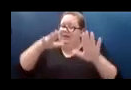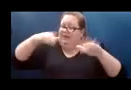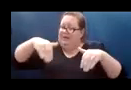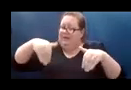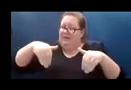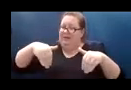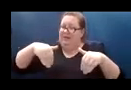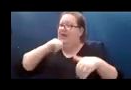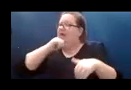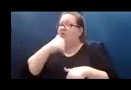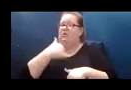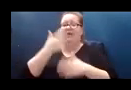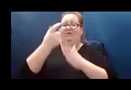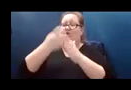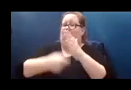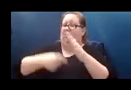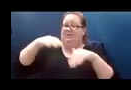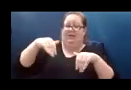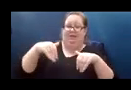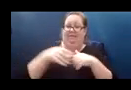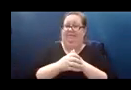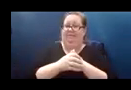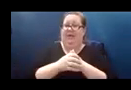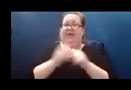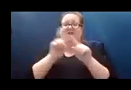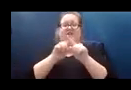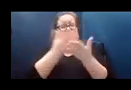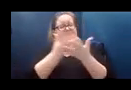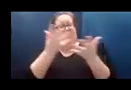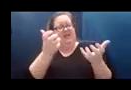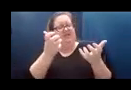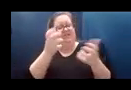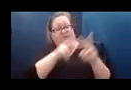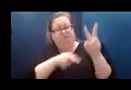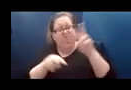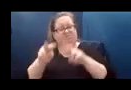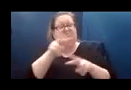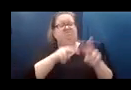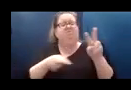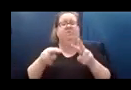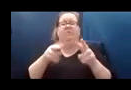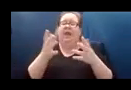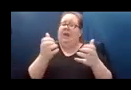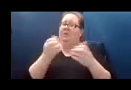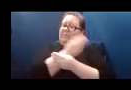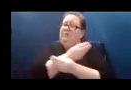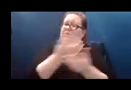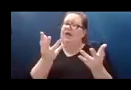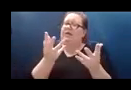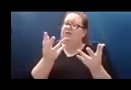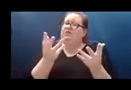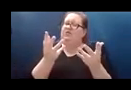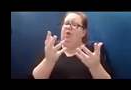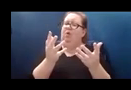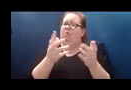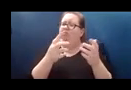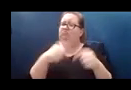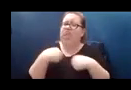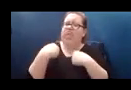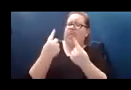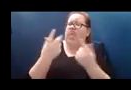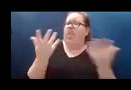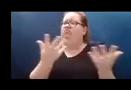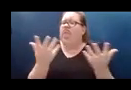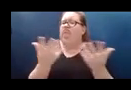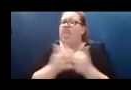costs. It's different things that we're looking at, and we want to check in and show you where we're at before we get too far. And